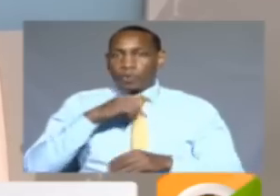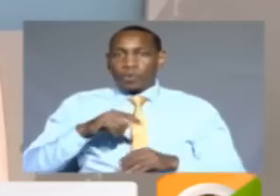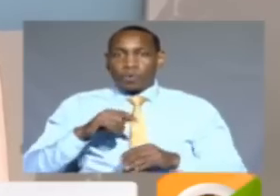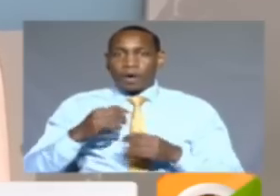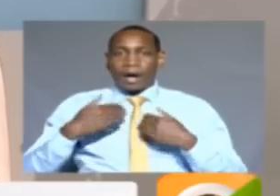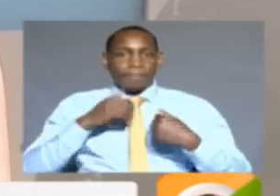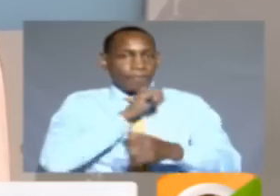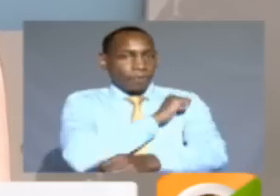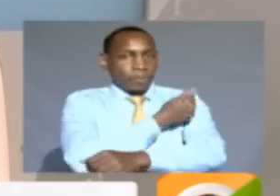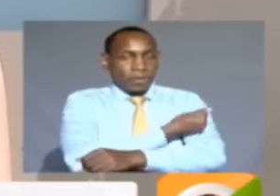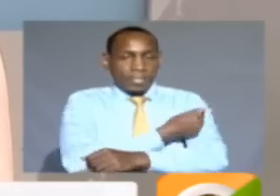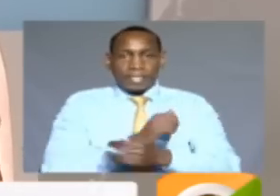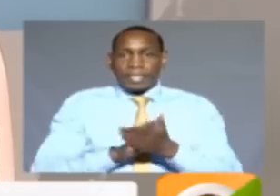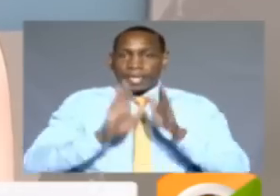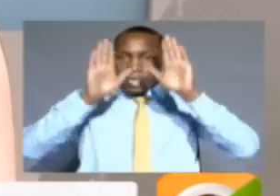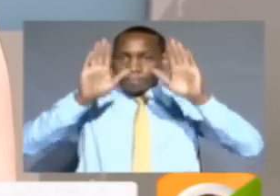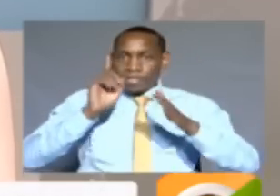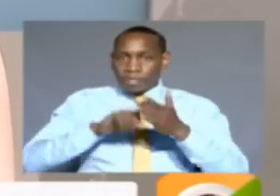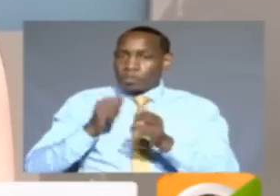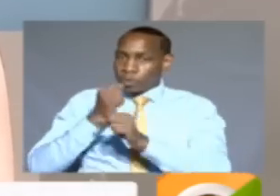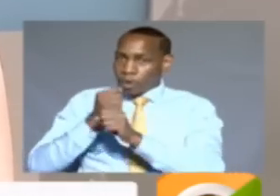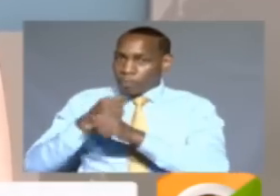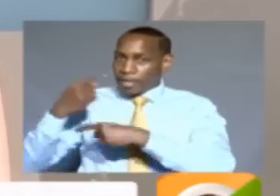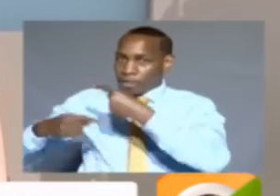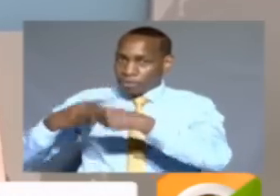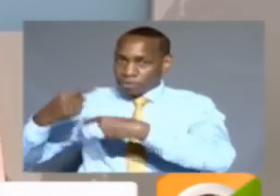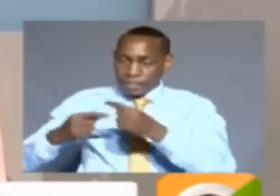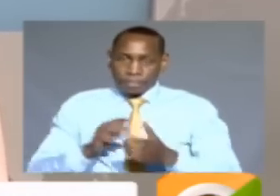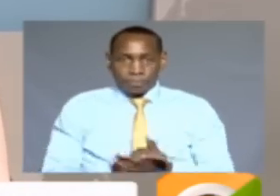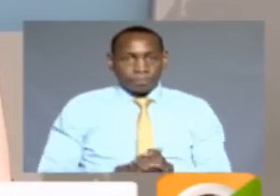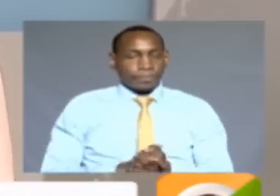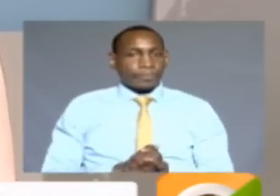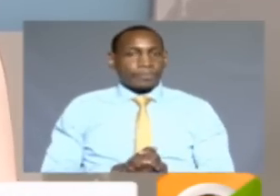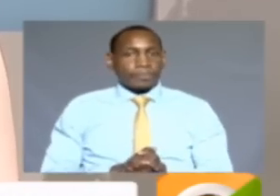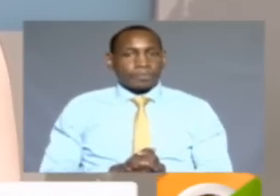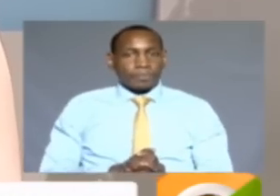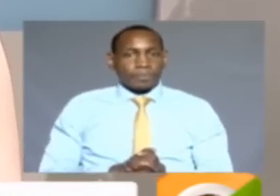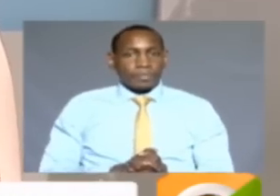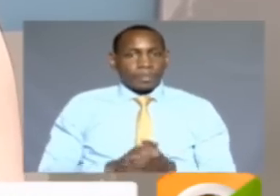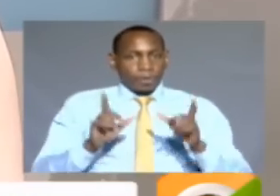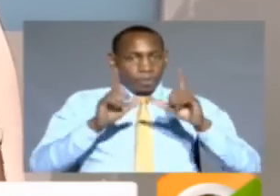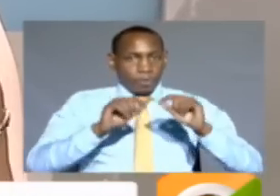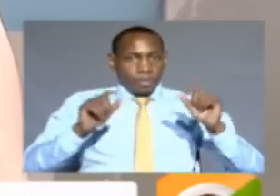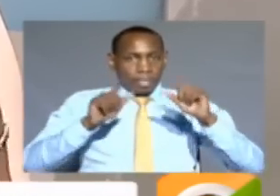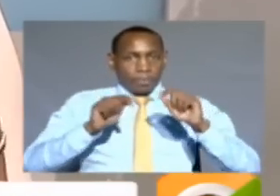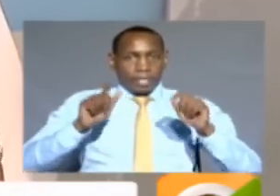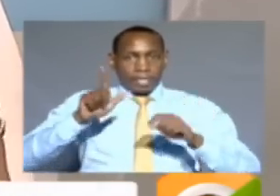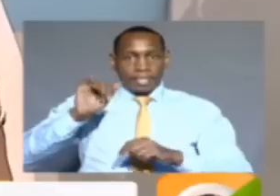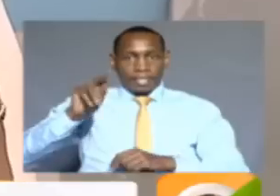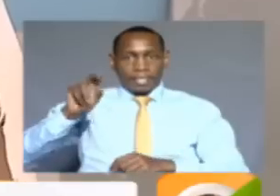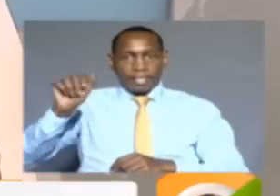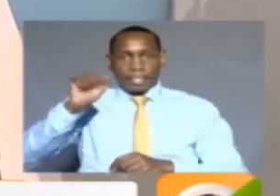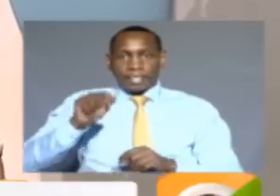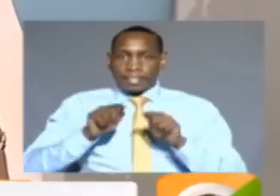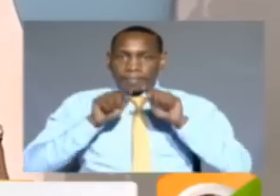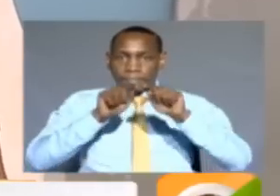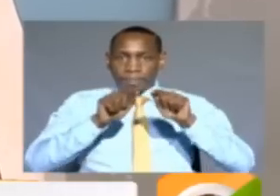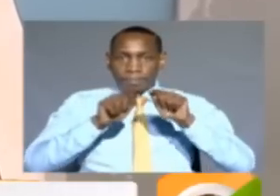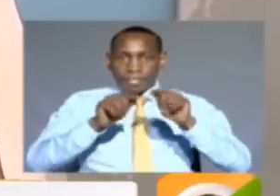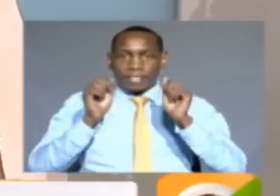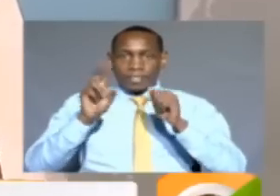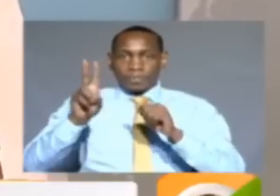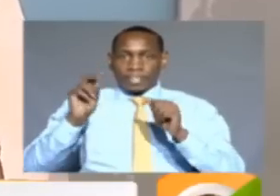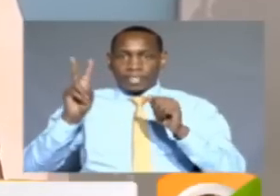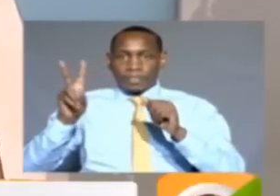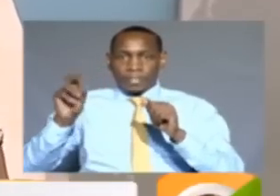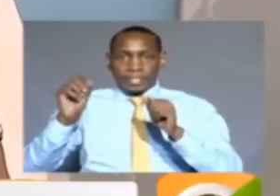long as what they were put there to do is done. And I think Linus alluded to this. He said he blames the 2010 constitution for the mess